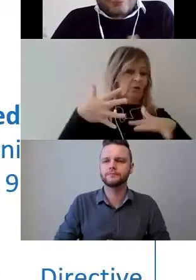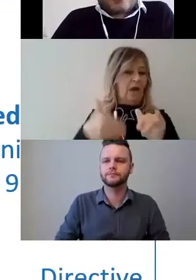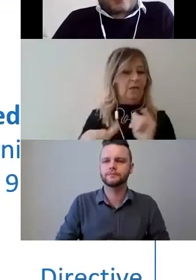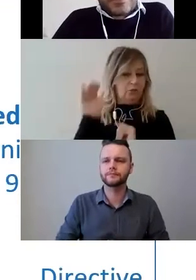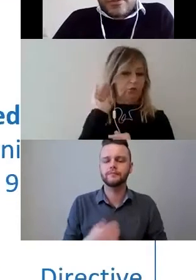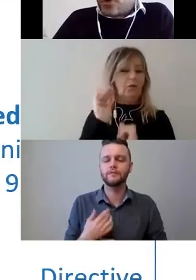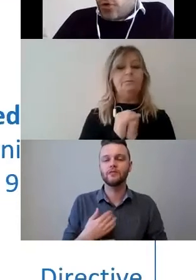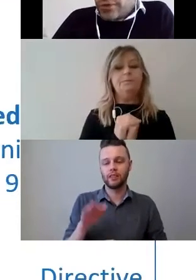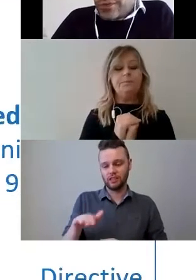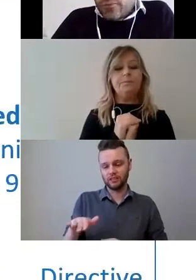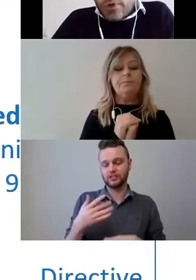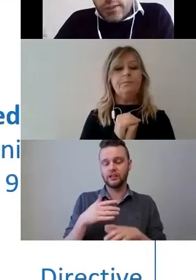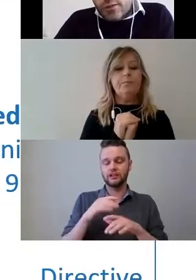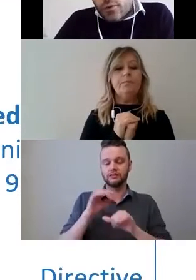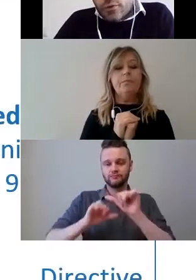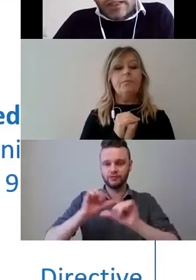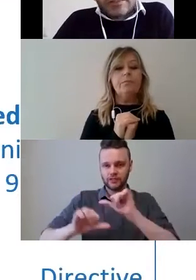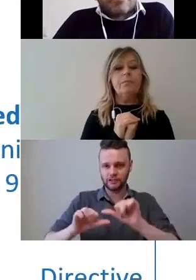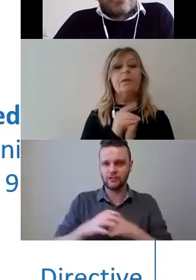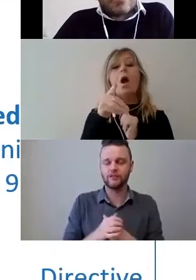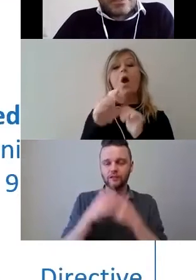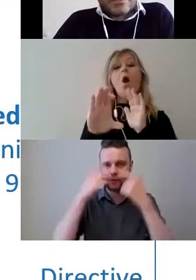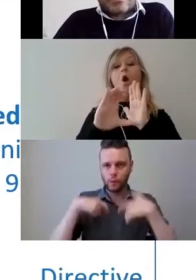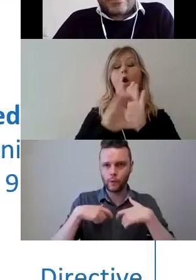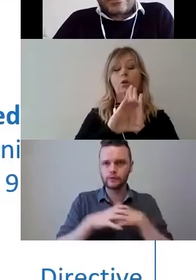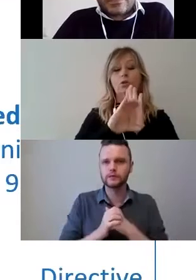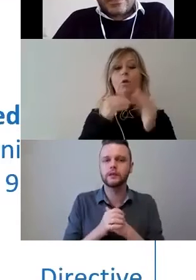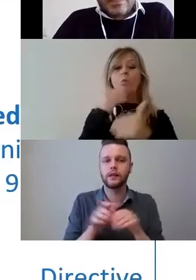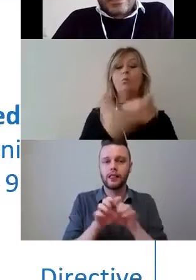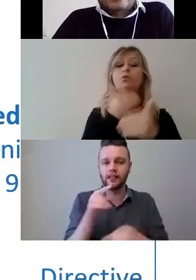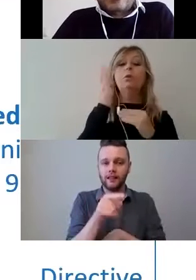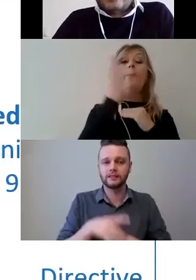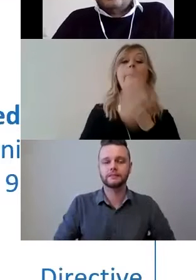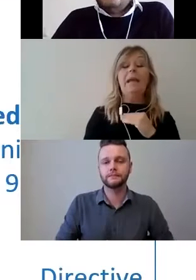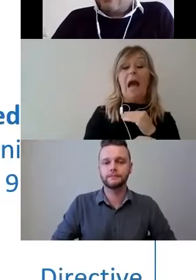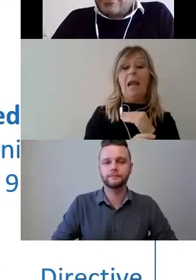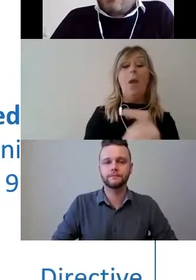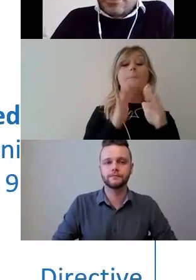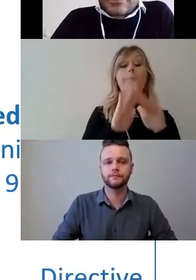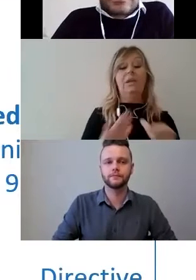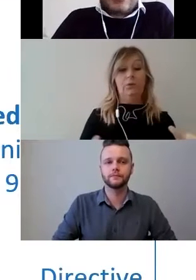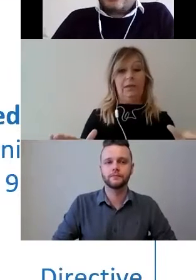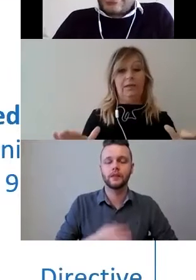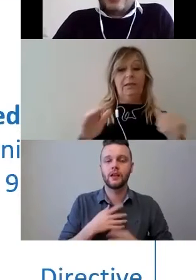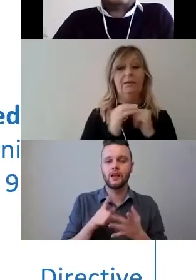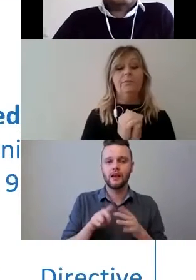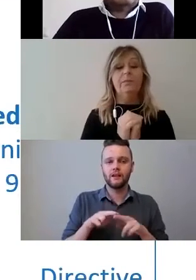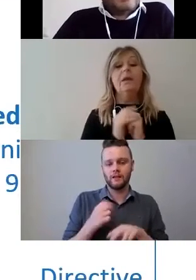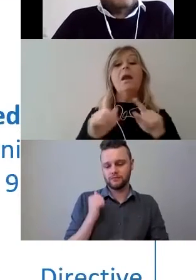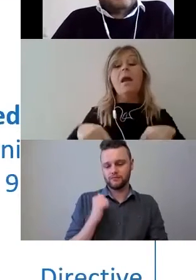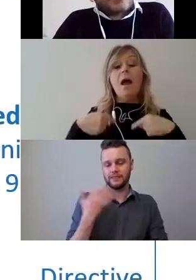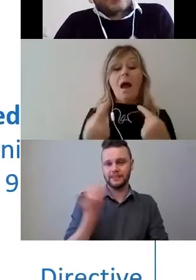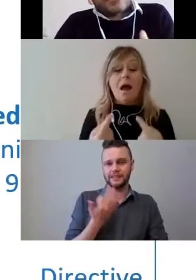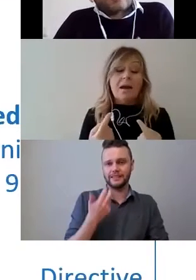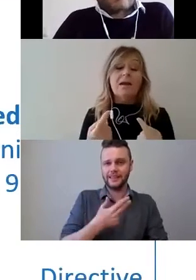Juvenile Criminal Procedure Code in some way, so-called like this, but even if it was 1988, the